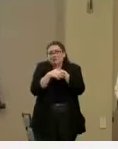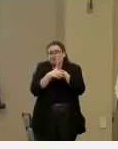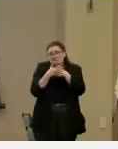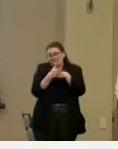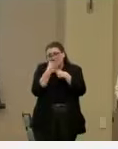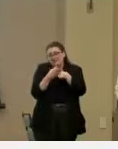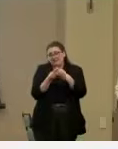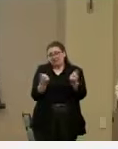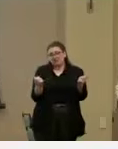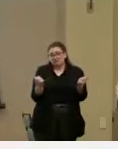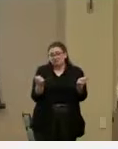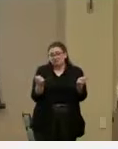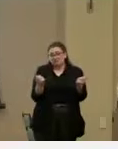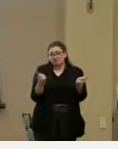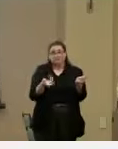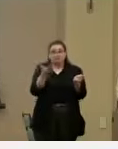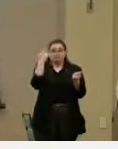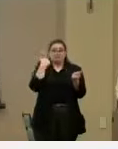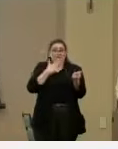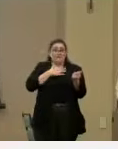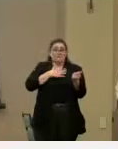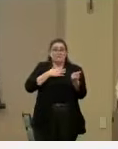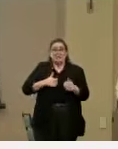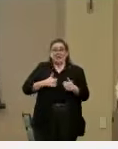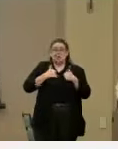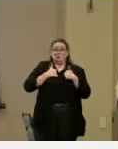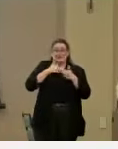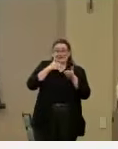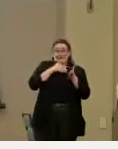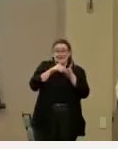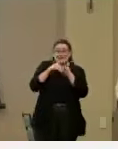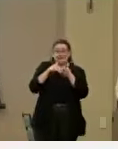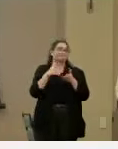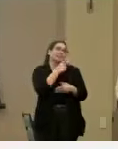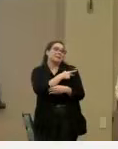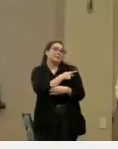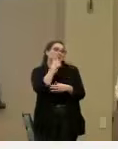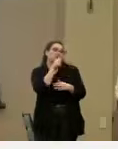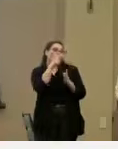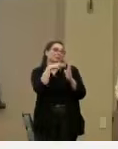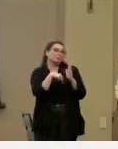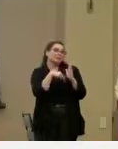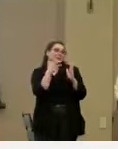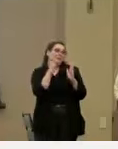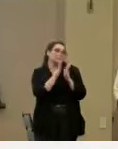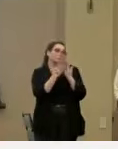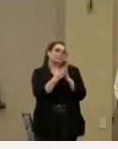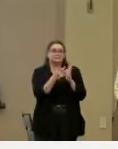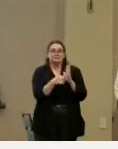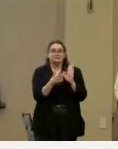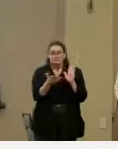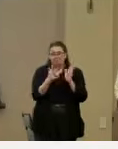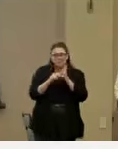away. I was taught during residency, patients don't read textbooks. What does that mean?